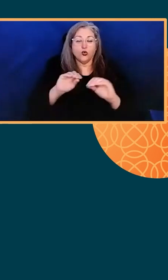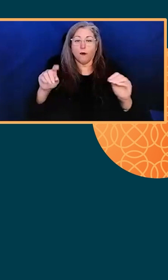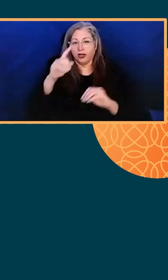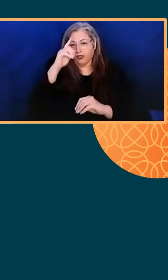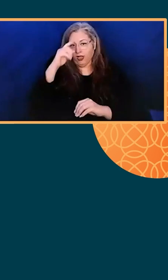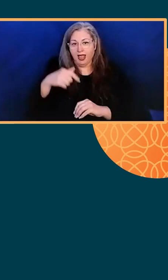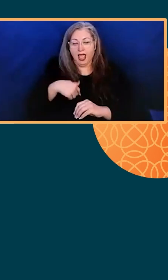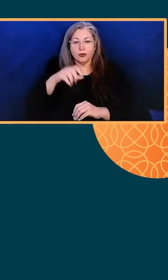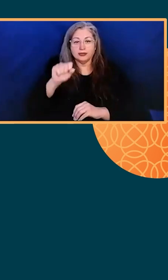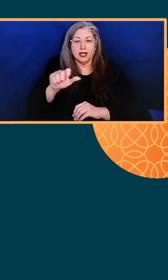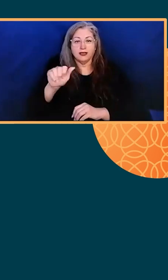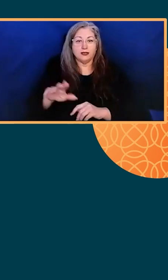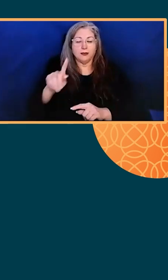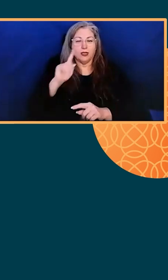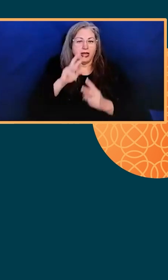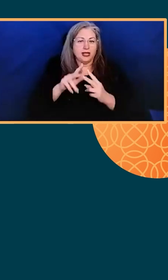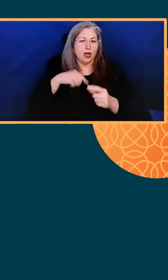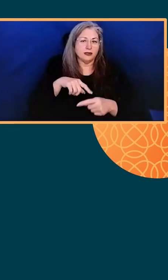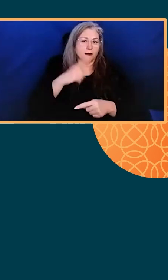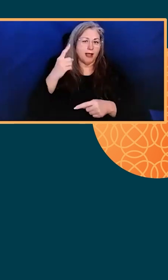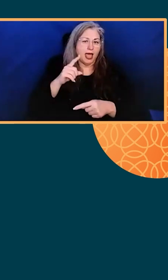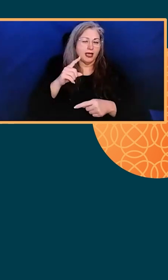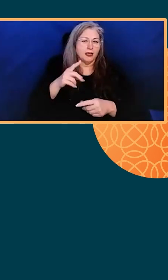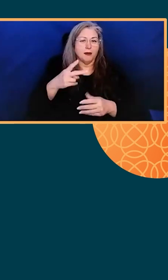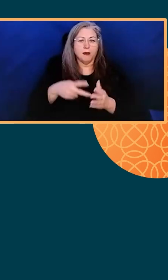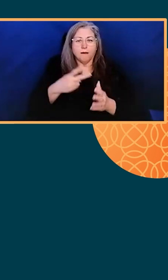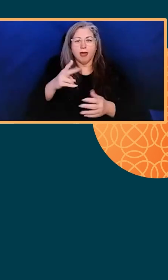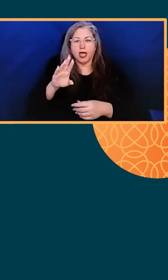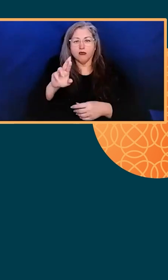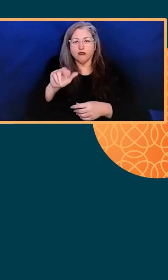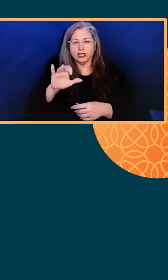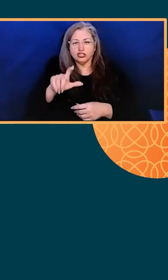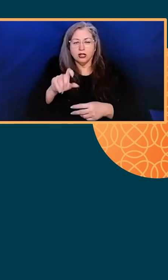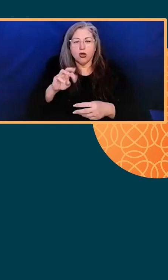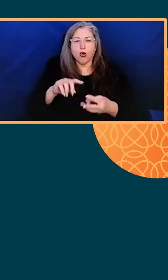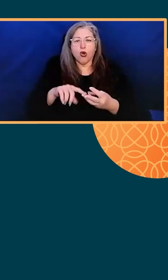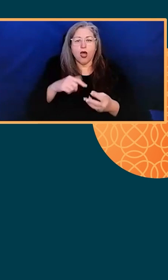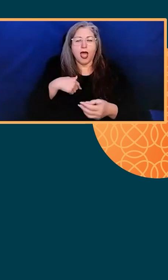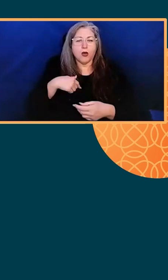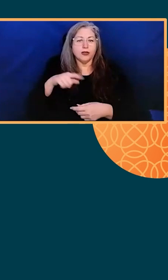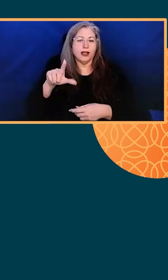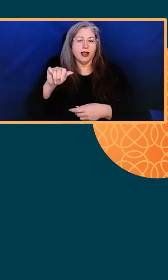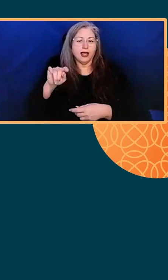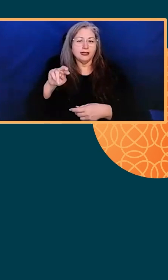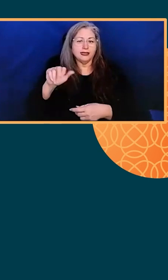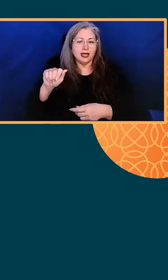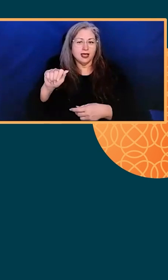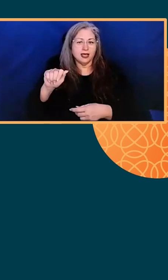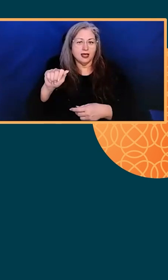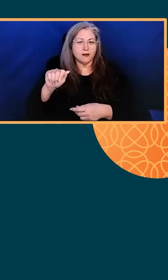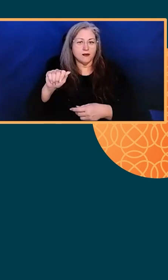I was South Asian. People either thought I was Black biracial or they thought I was Latina. And